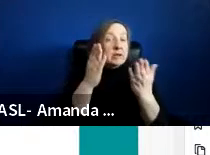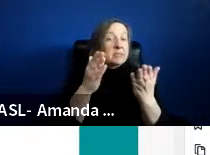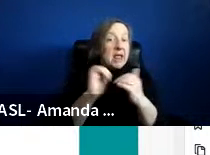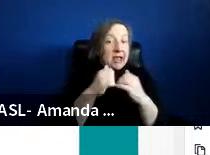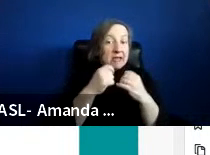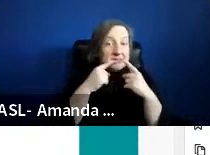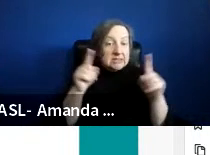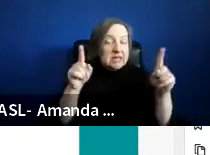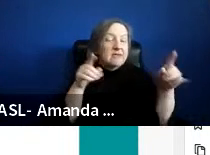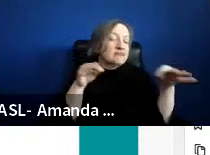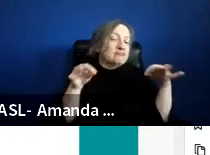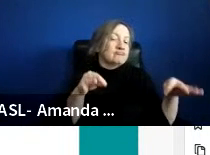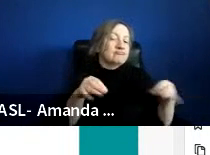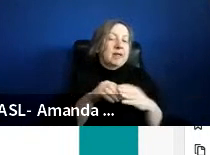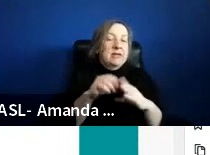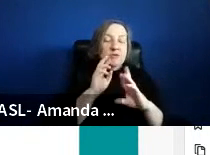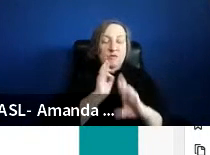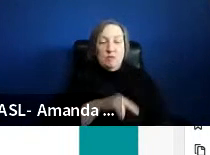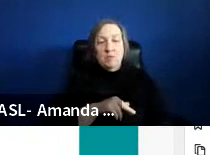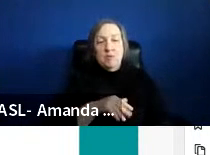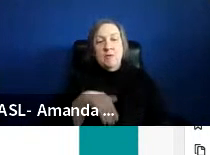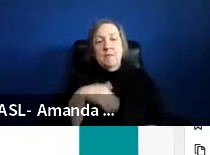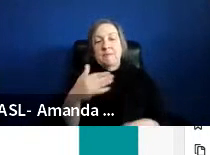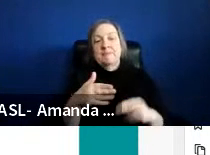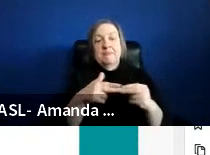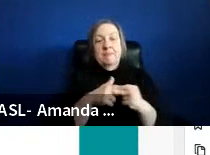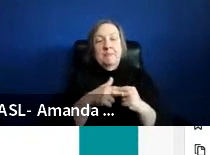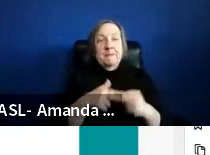outlined and described in the report. Next slide.